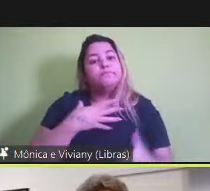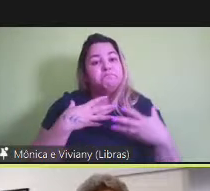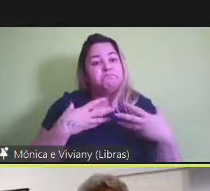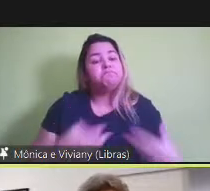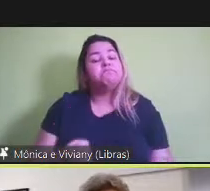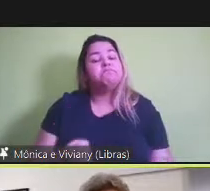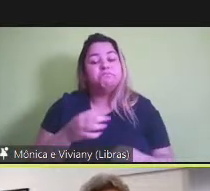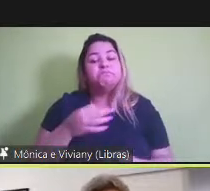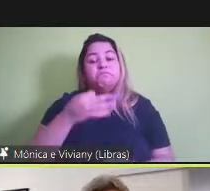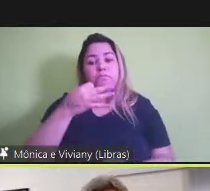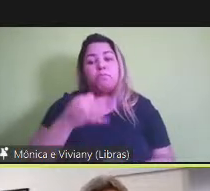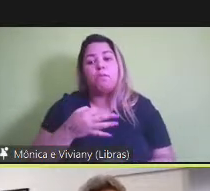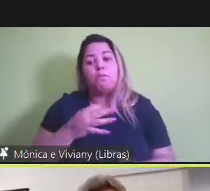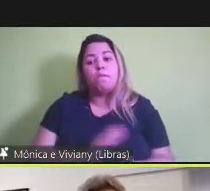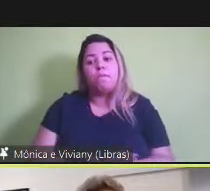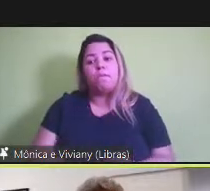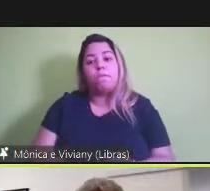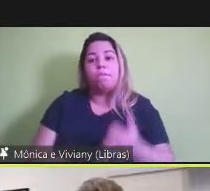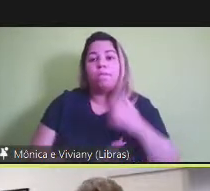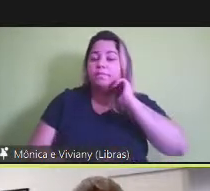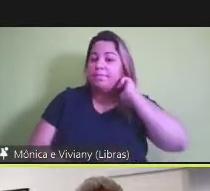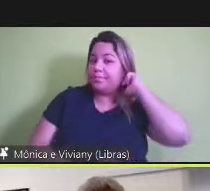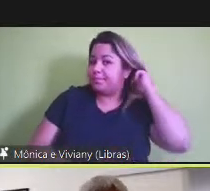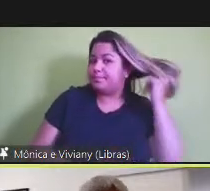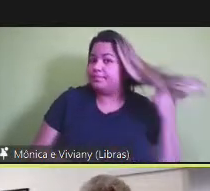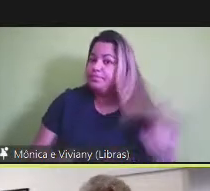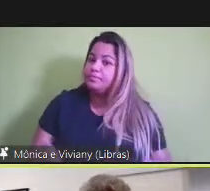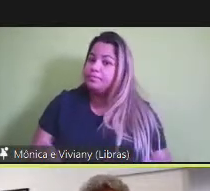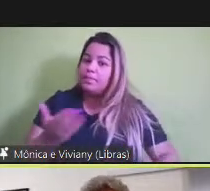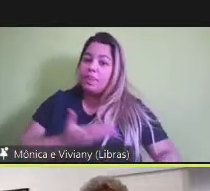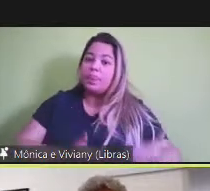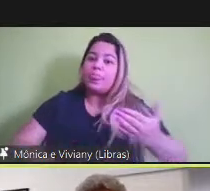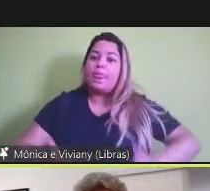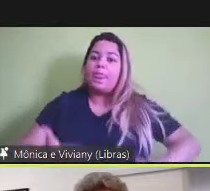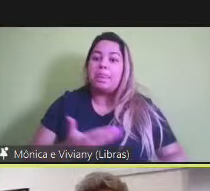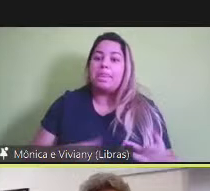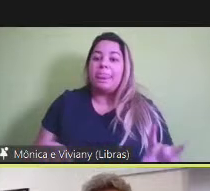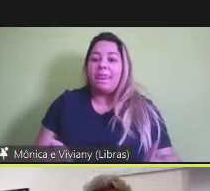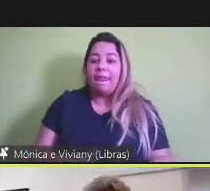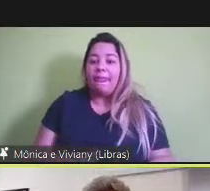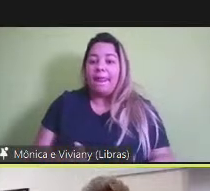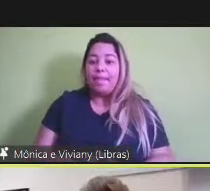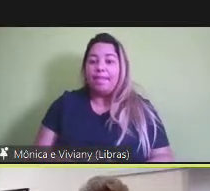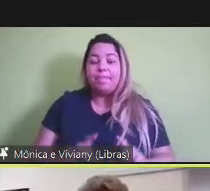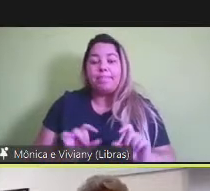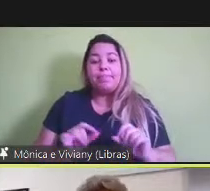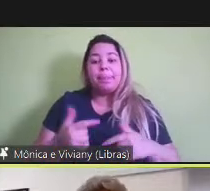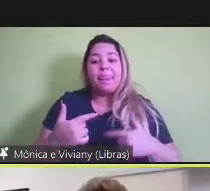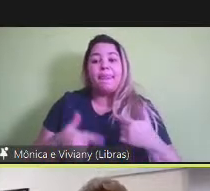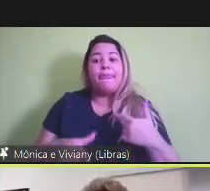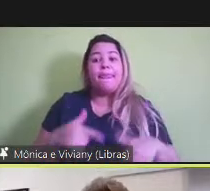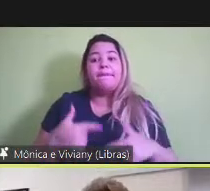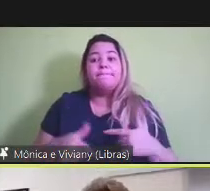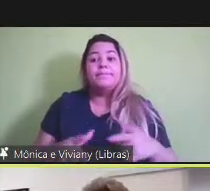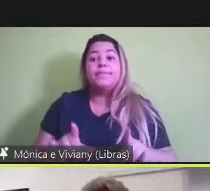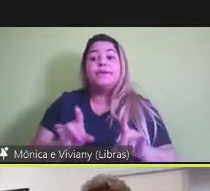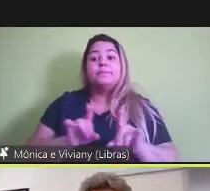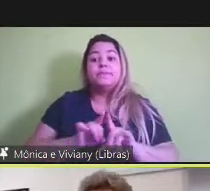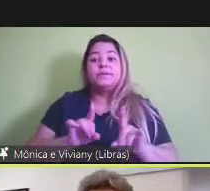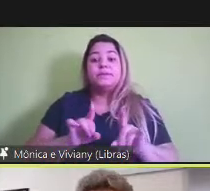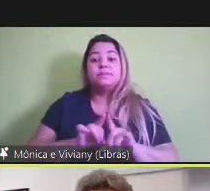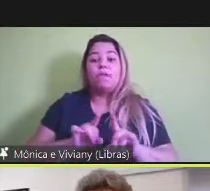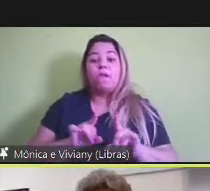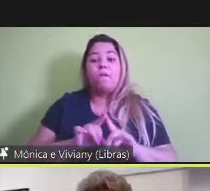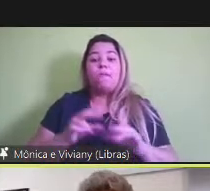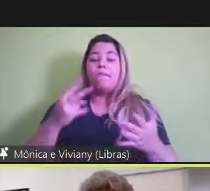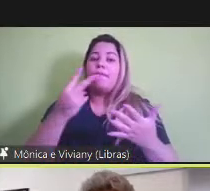better cares. And this collaboration that is within the teams and all the service, the network,